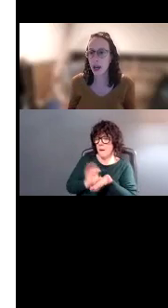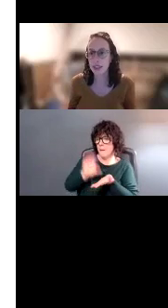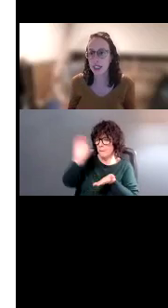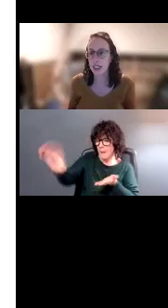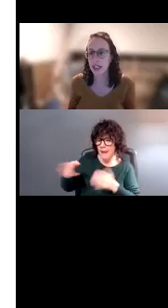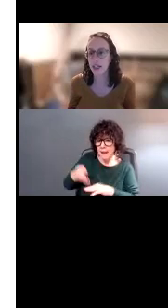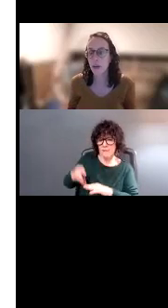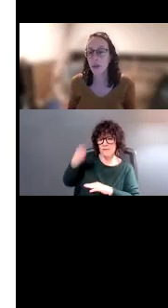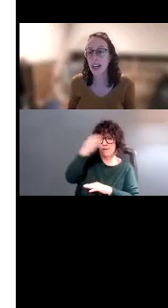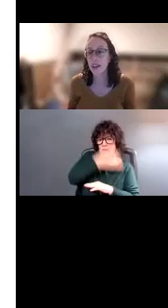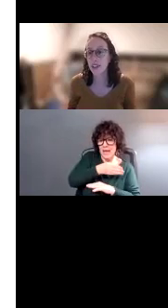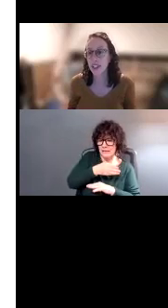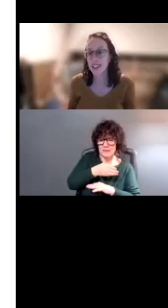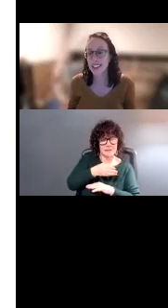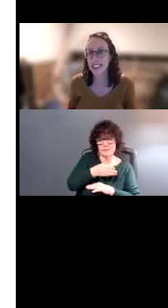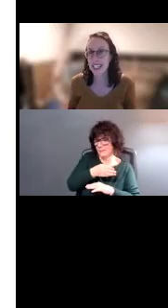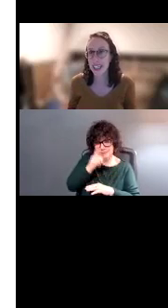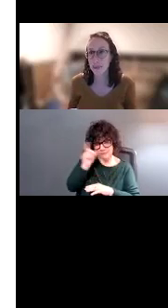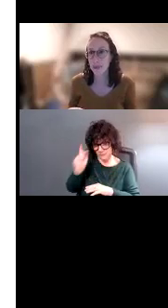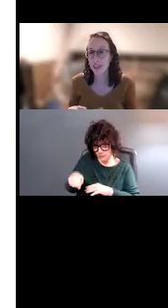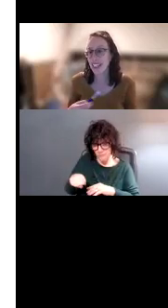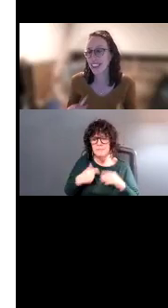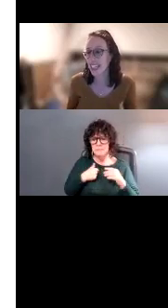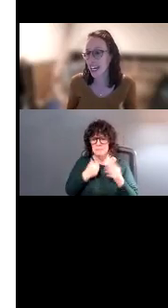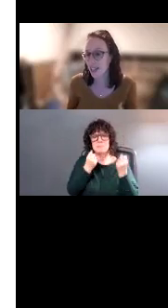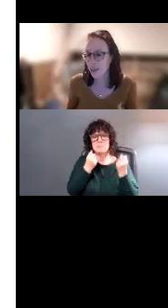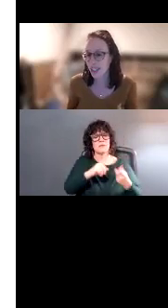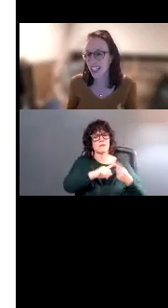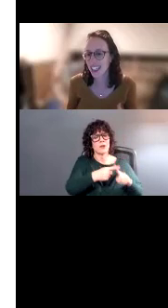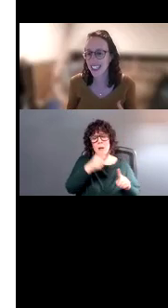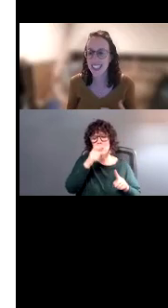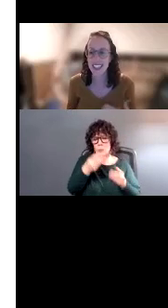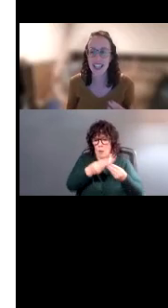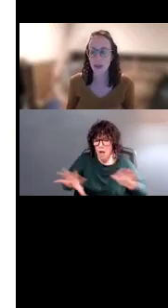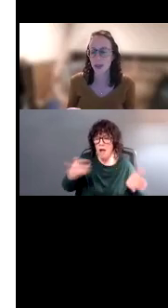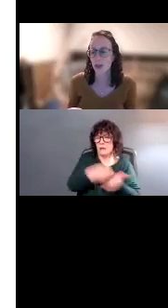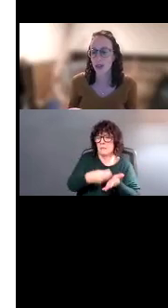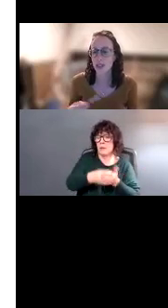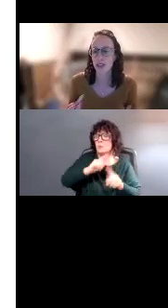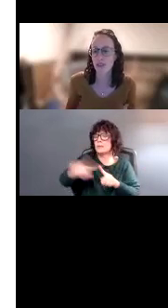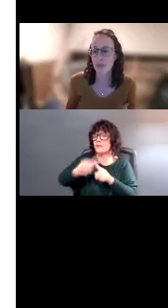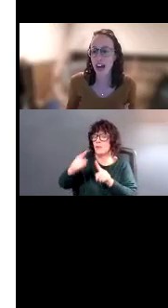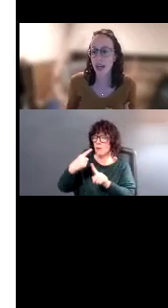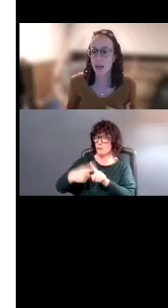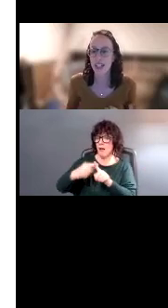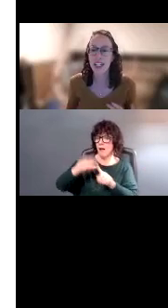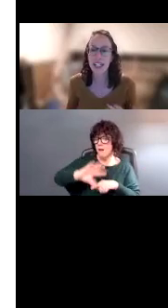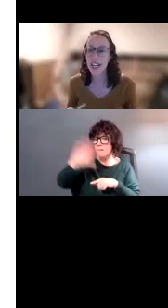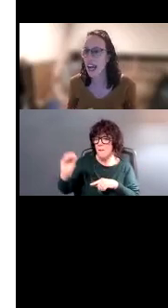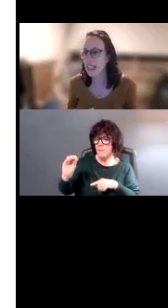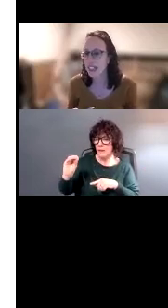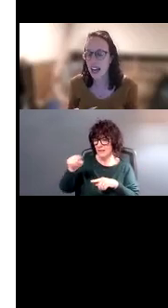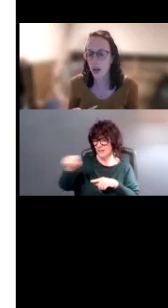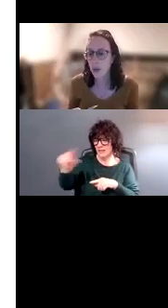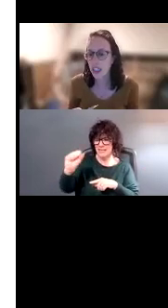a deposit without even seeing the inside of a place. Like they were told to drive by, but